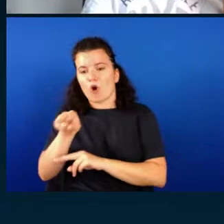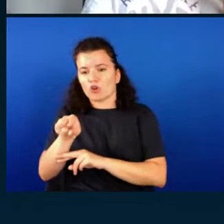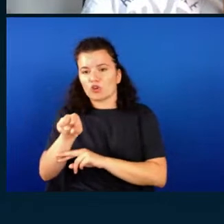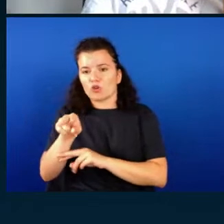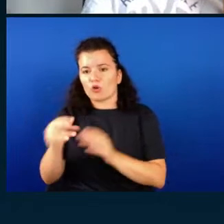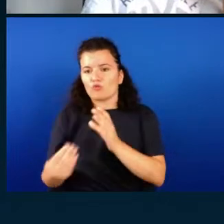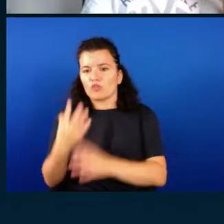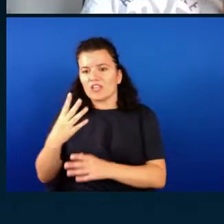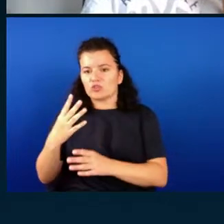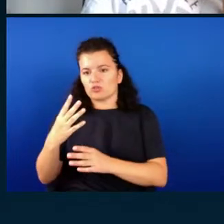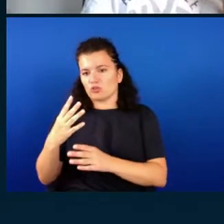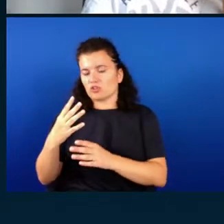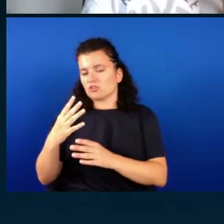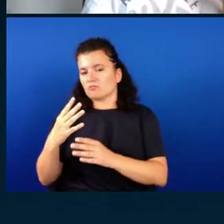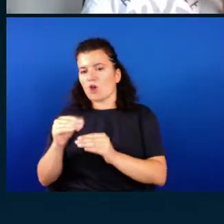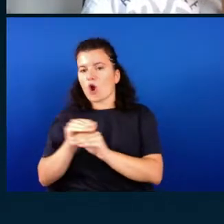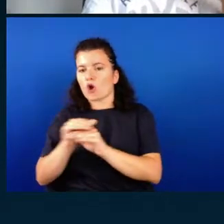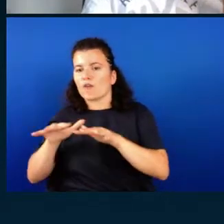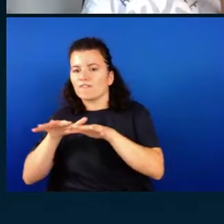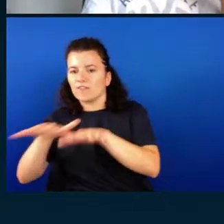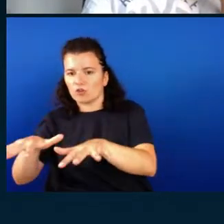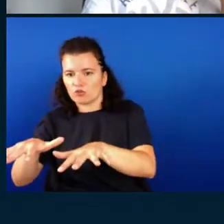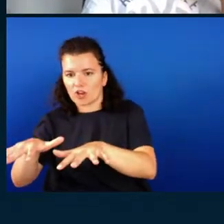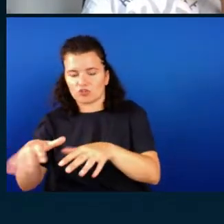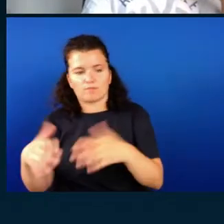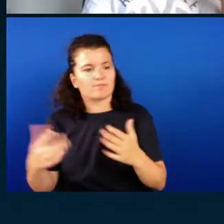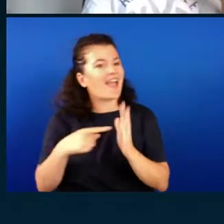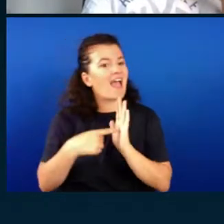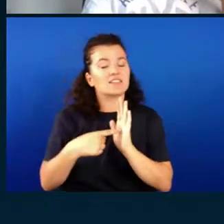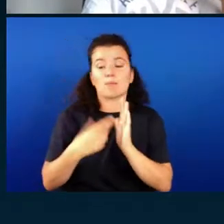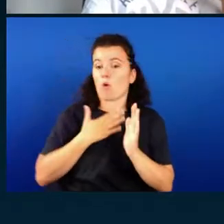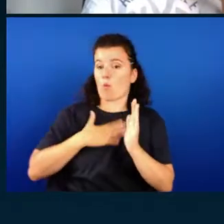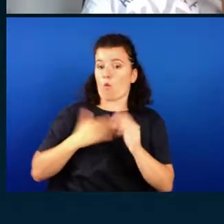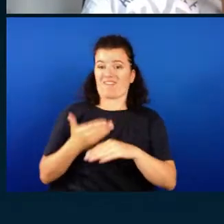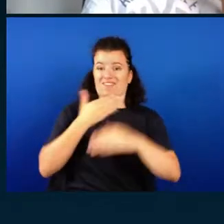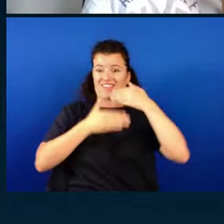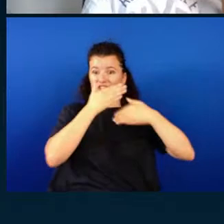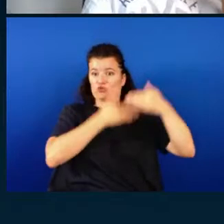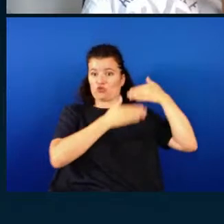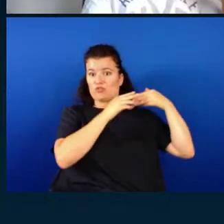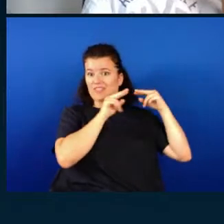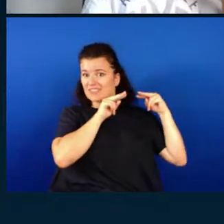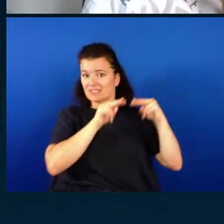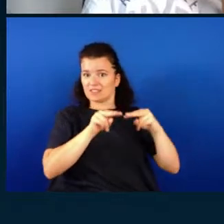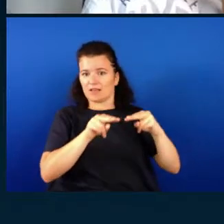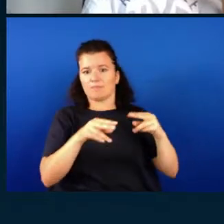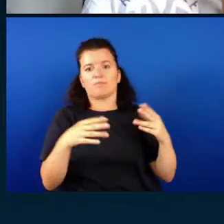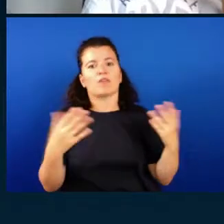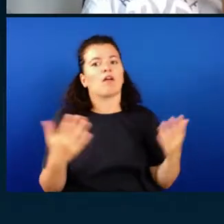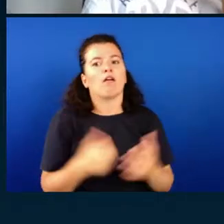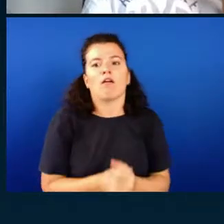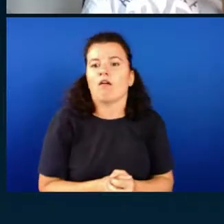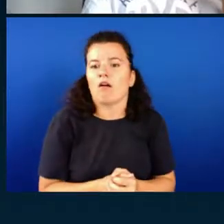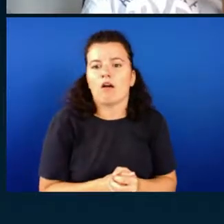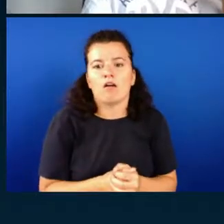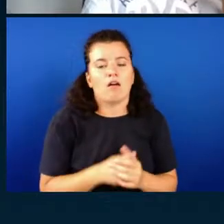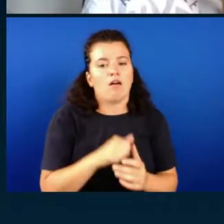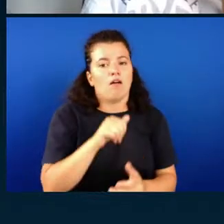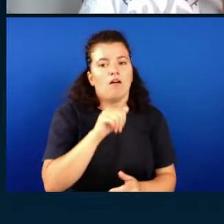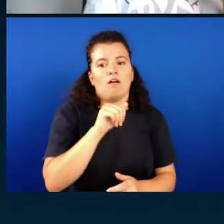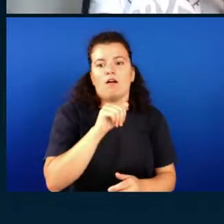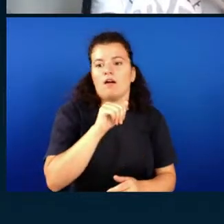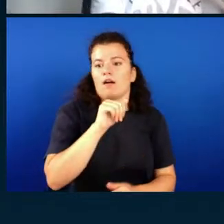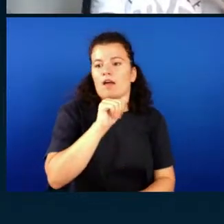So for example, if I want to check the history of a specific resource, for example, a virtual network or an AKS